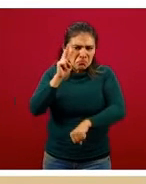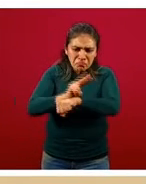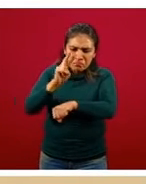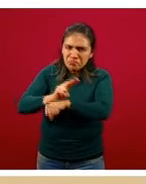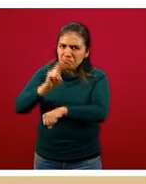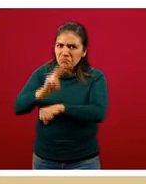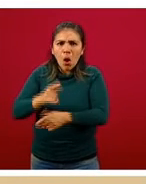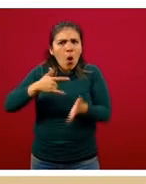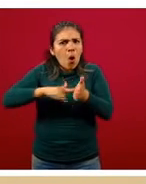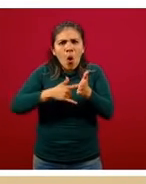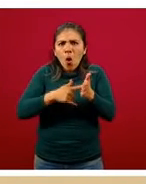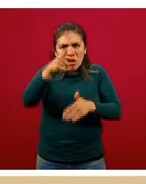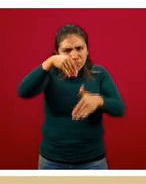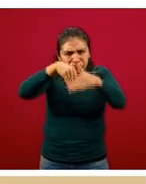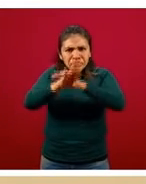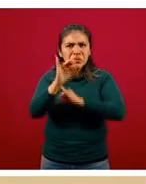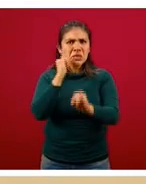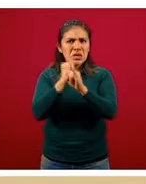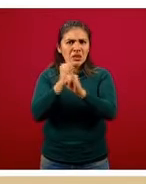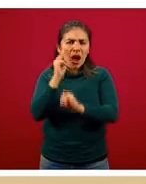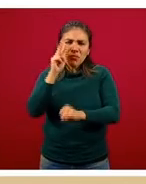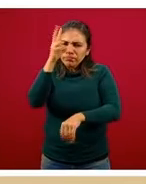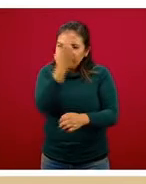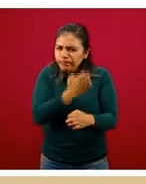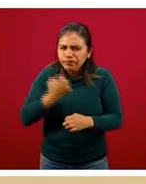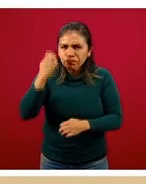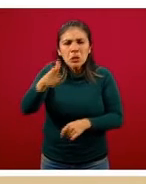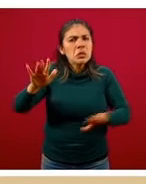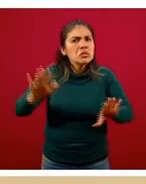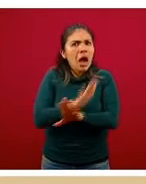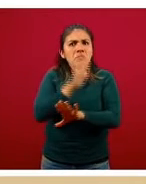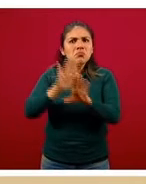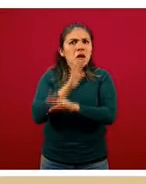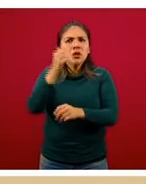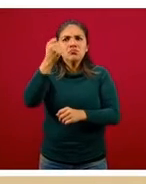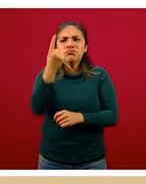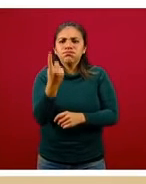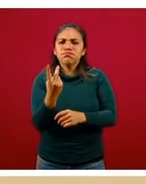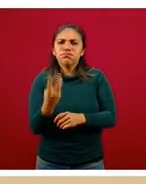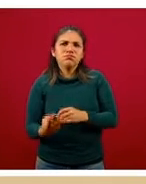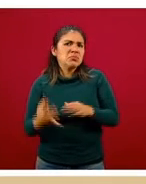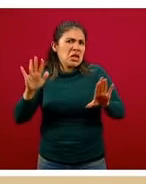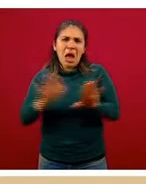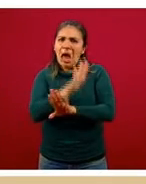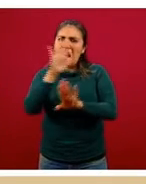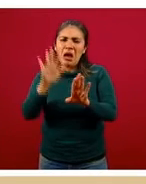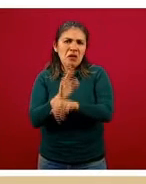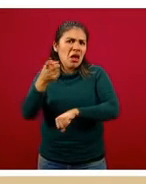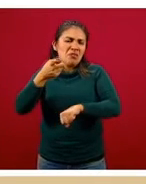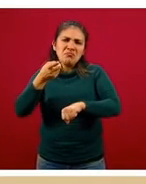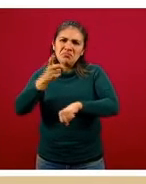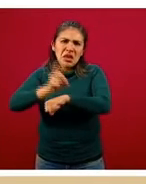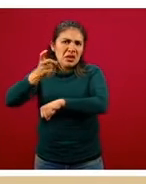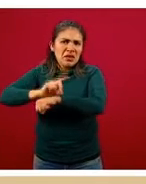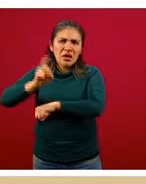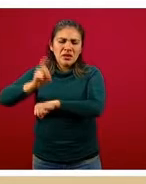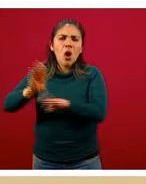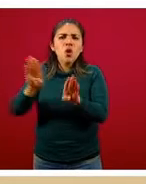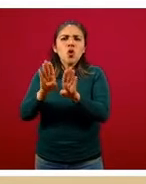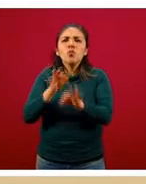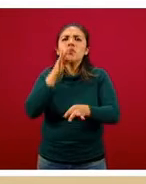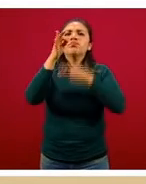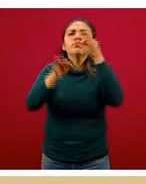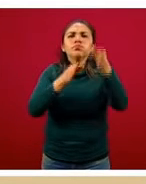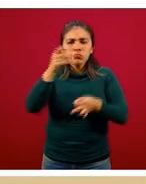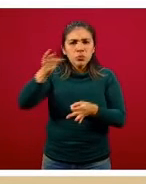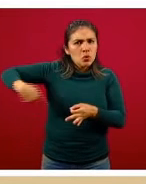which states have over 20% occupancy rates to make sure we are utilizing